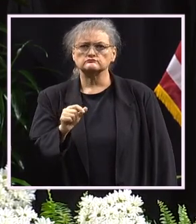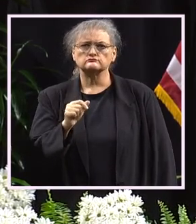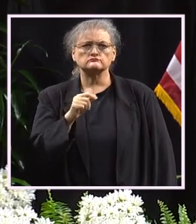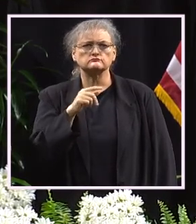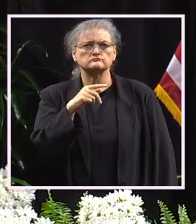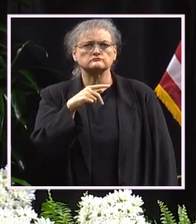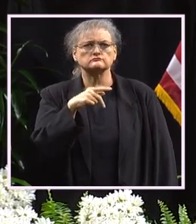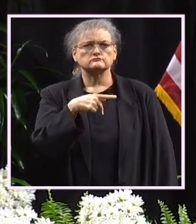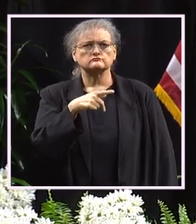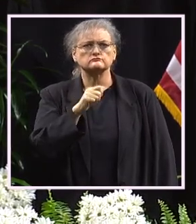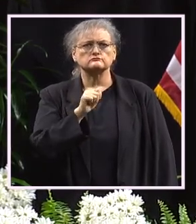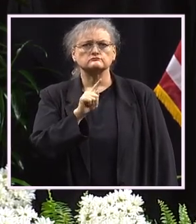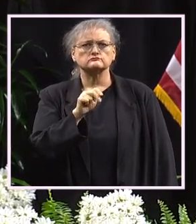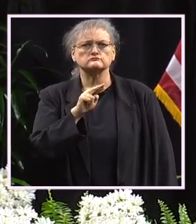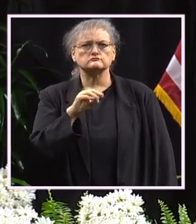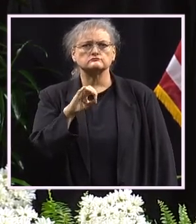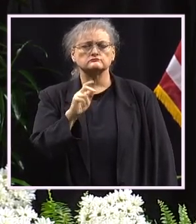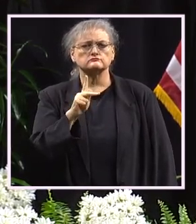Patrick F.